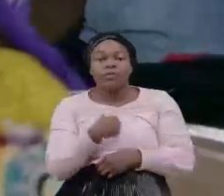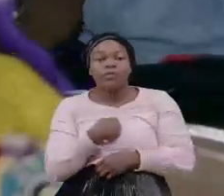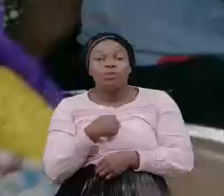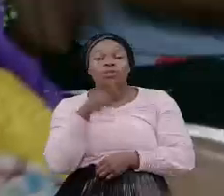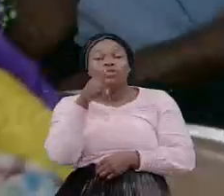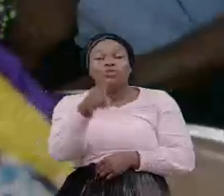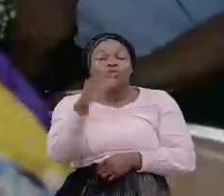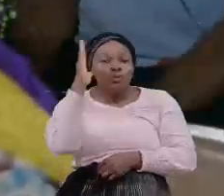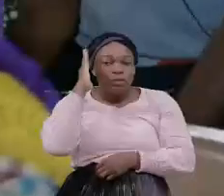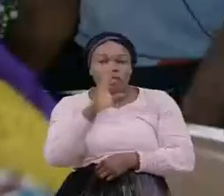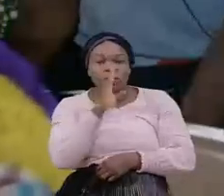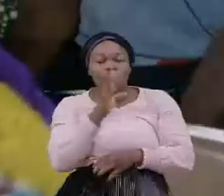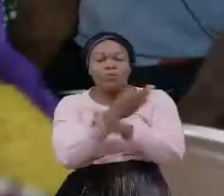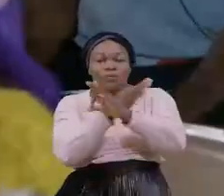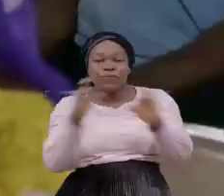Tell me, tell me.